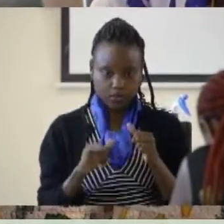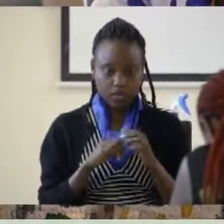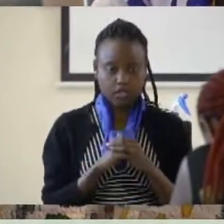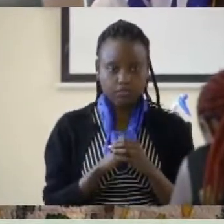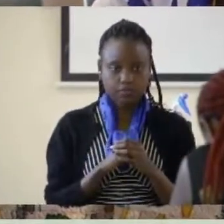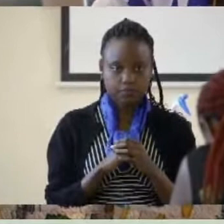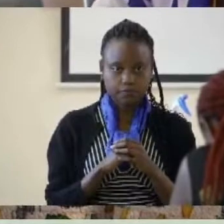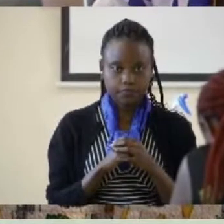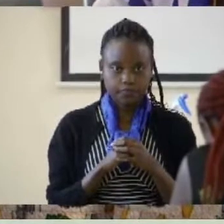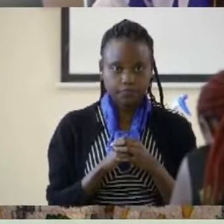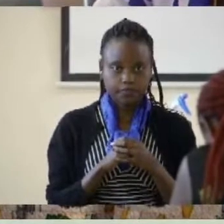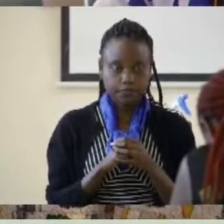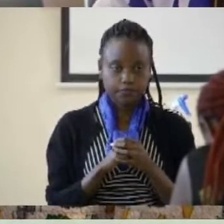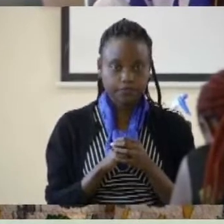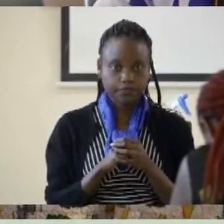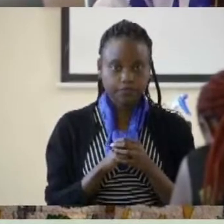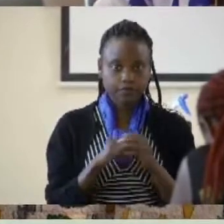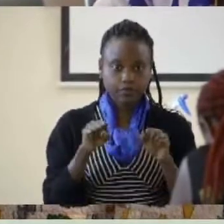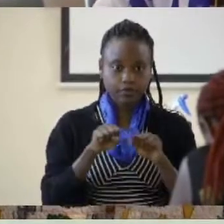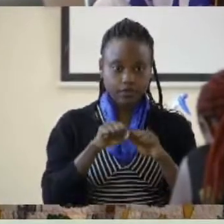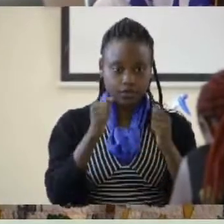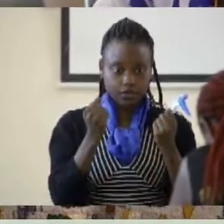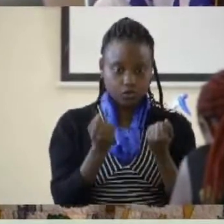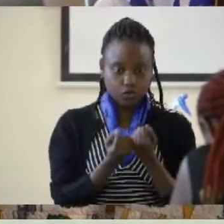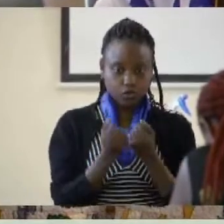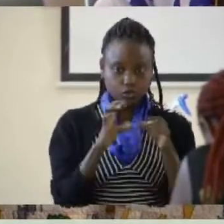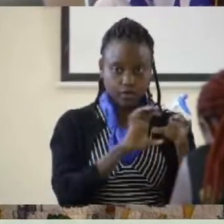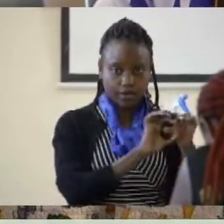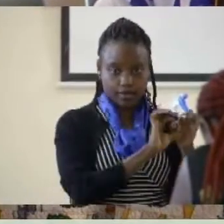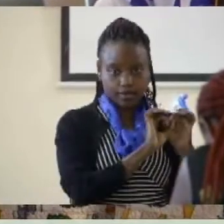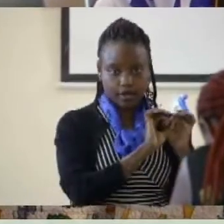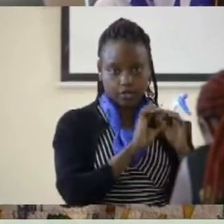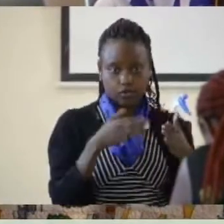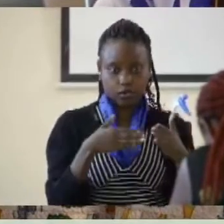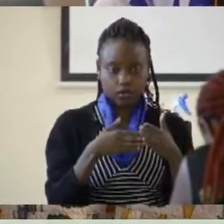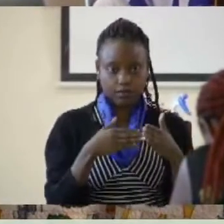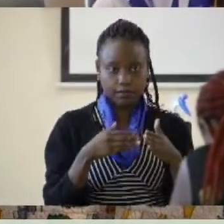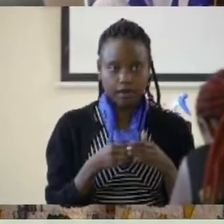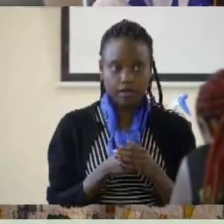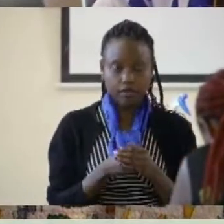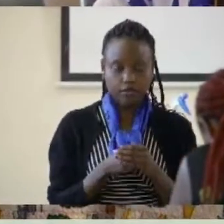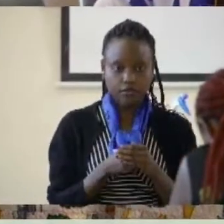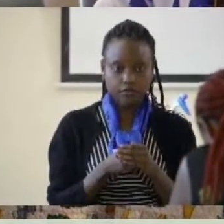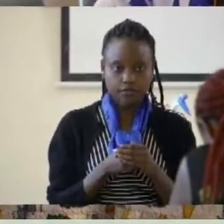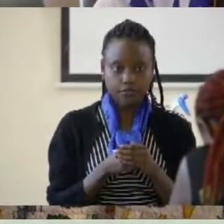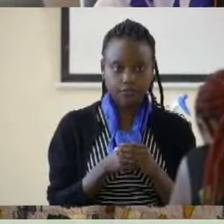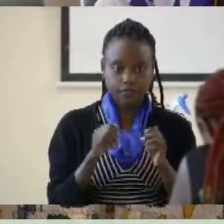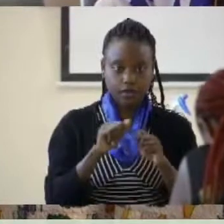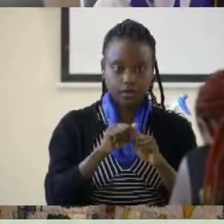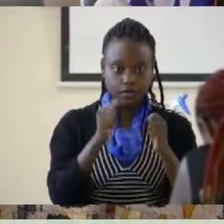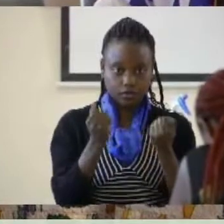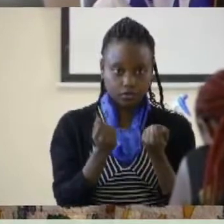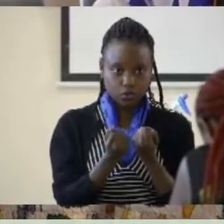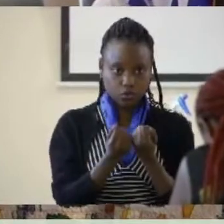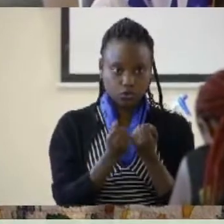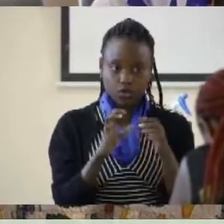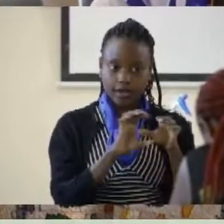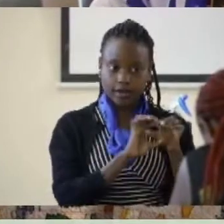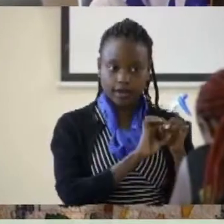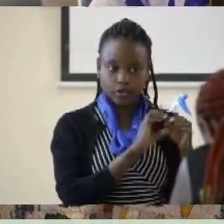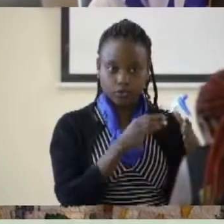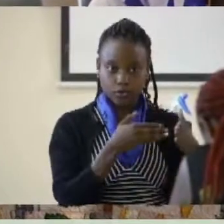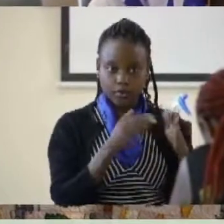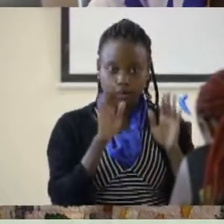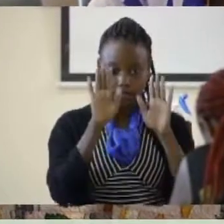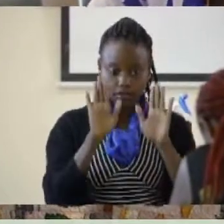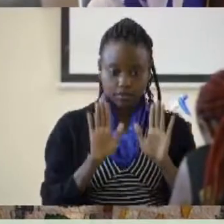that. Social and cultural barriers. These social and cultural barriers are very important